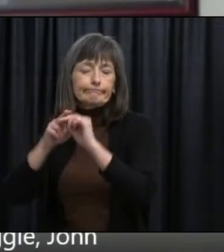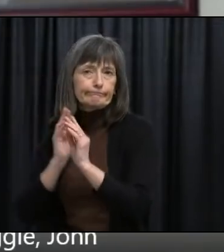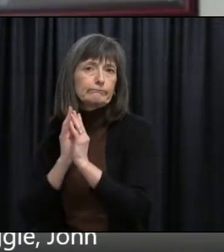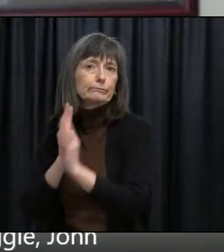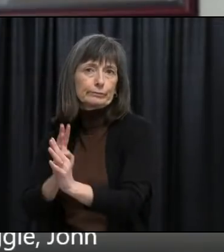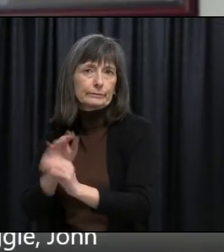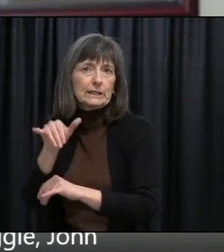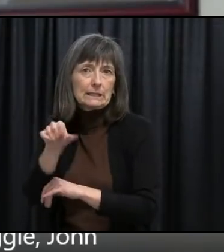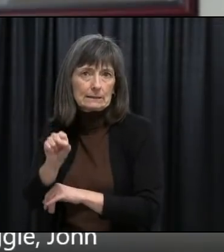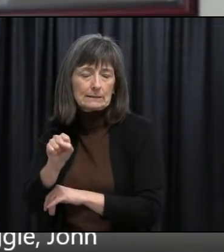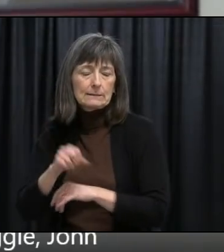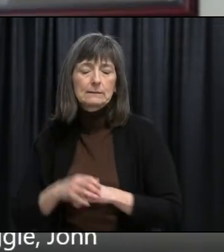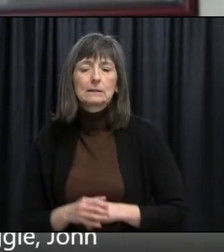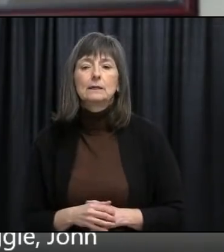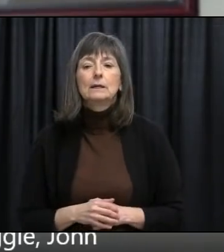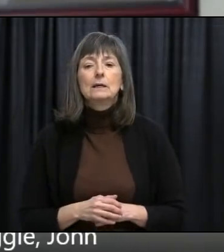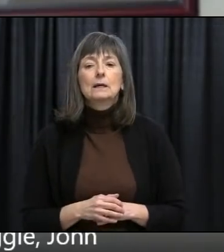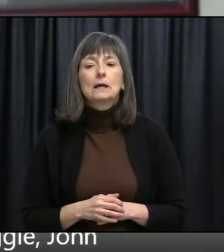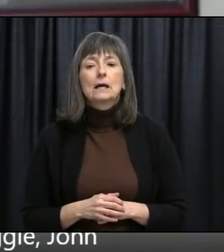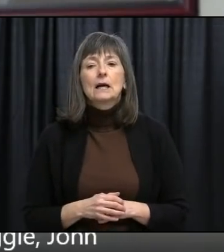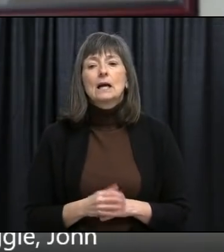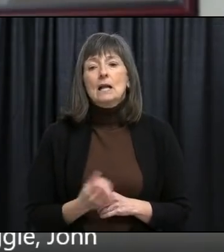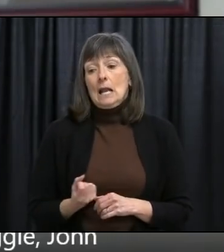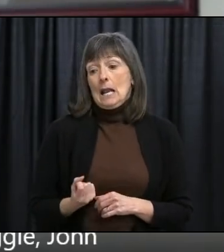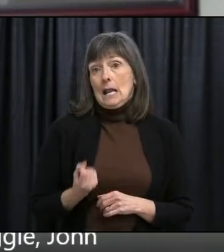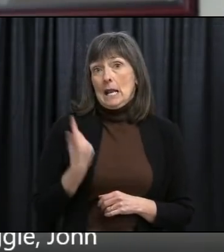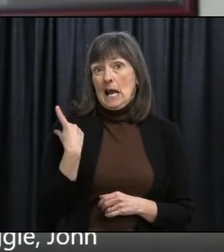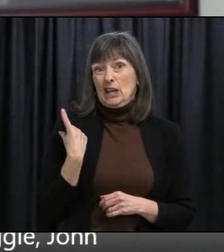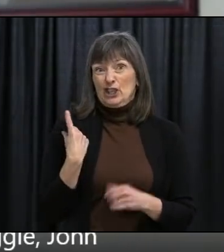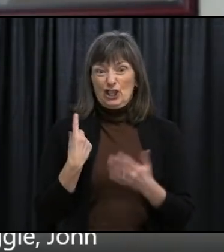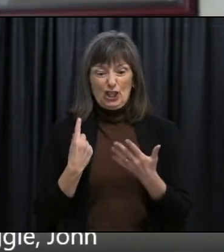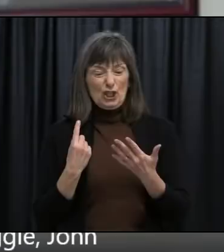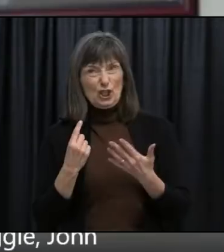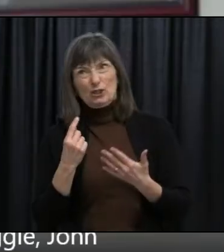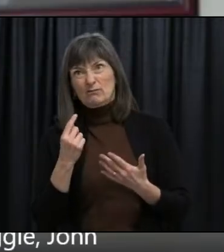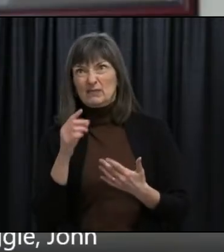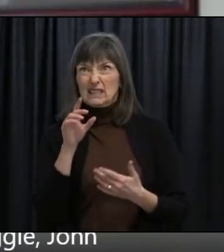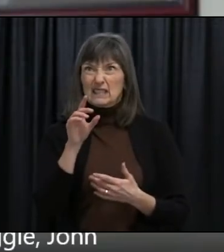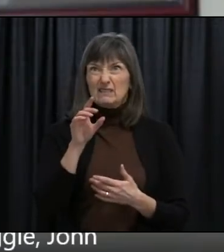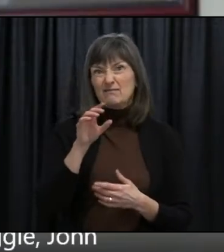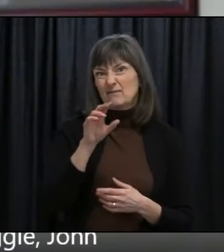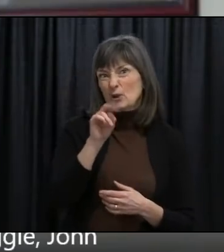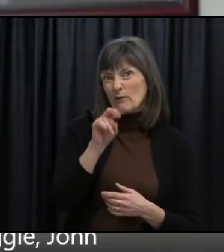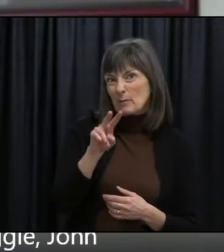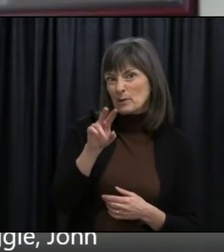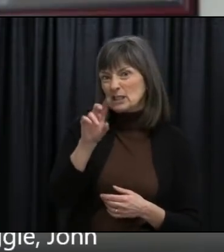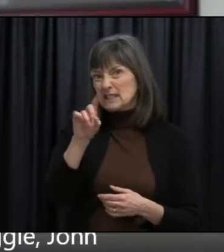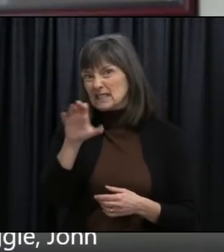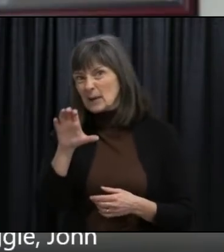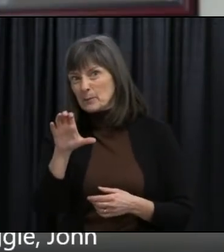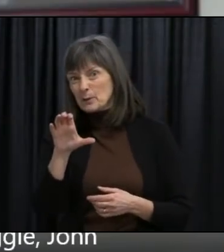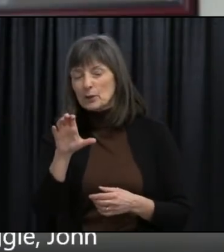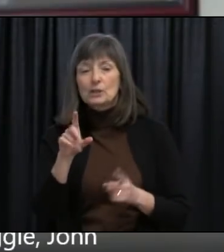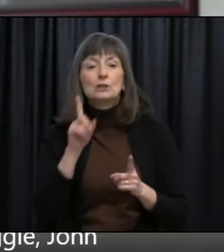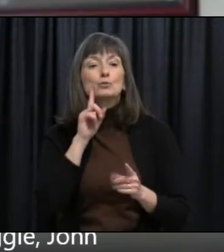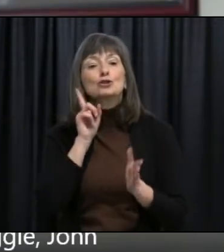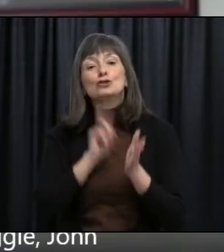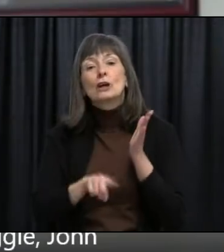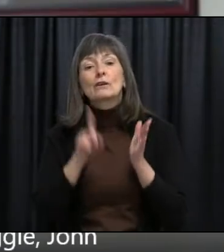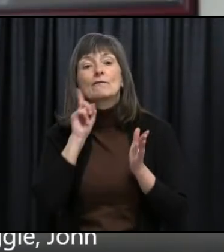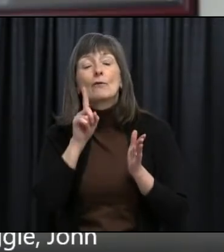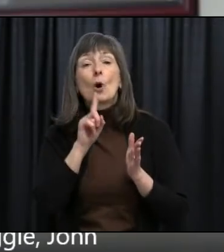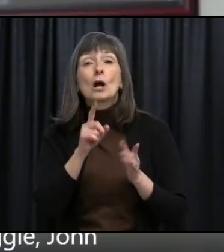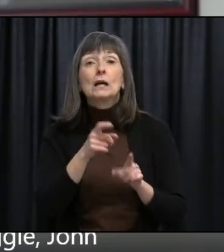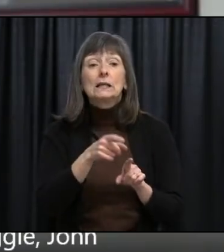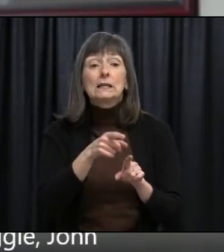the late part of last year, look at some crude statistics for overdoses, and